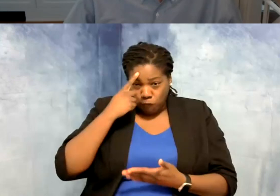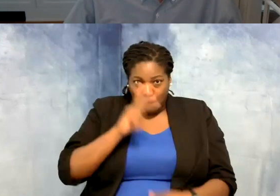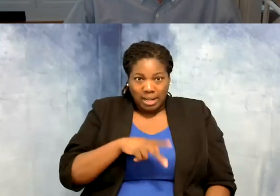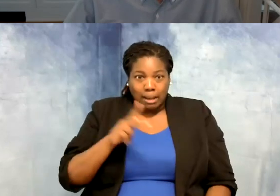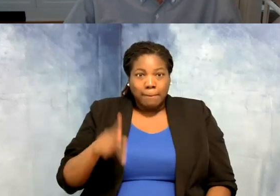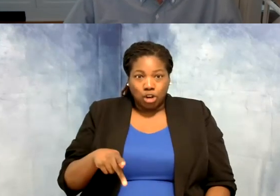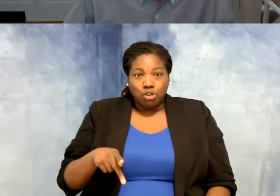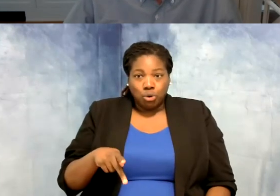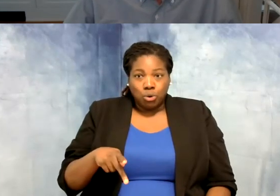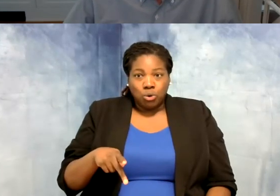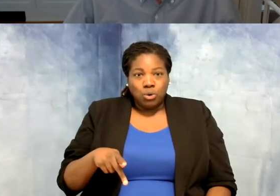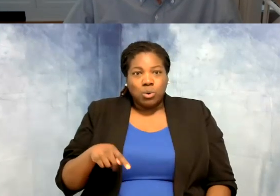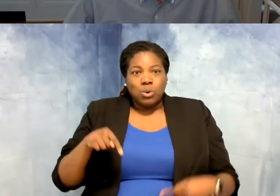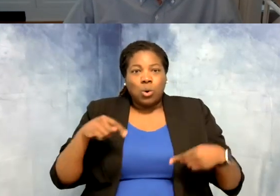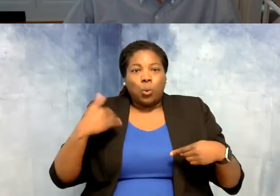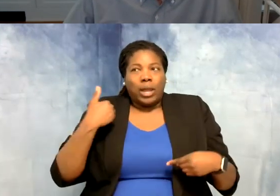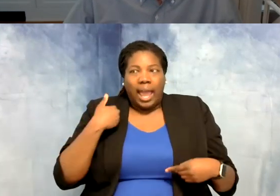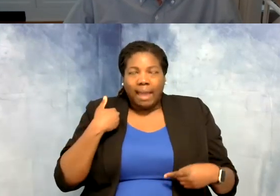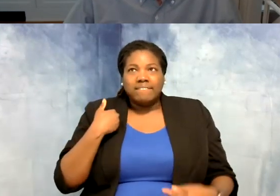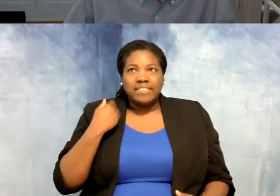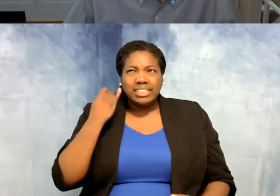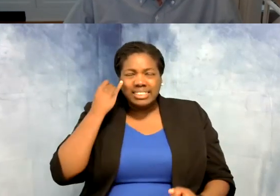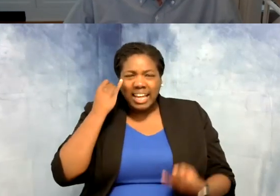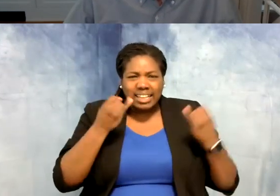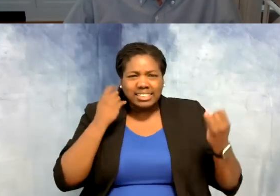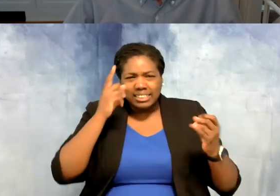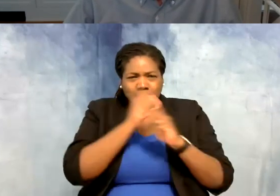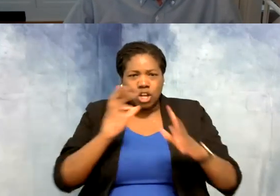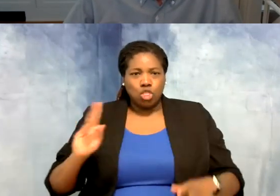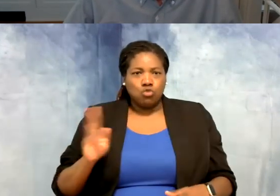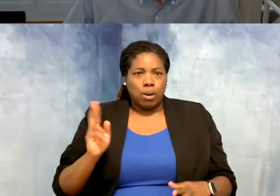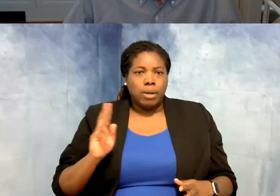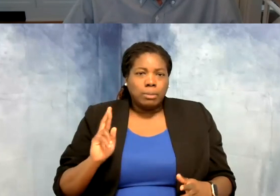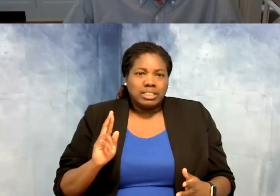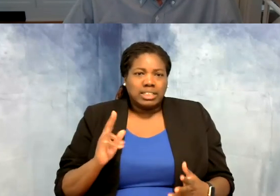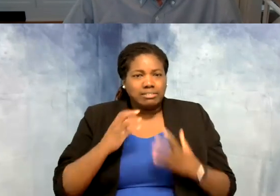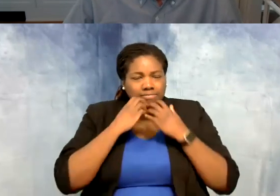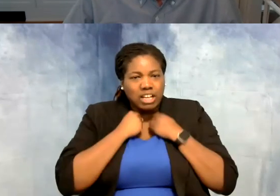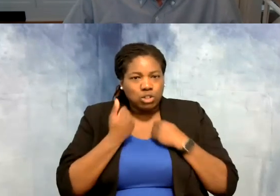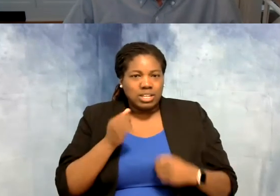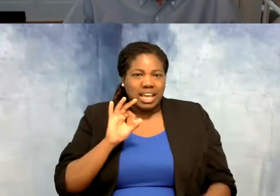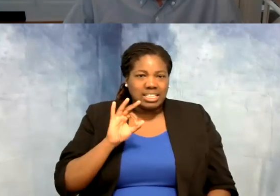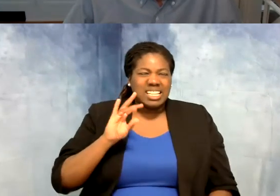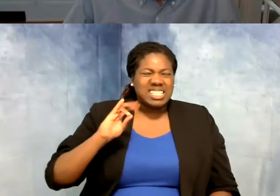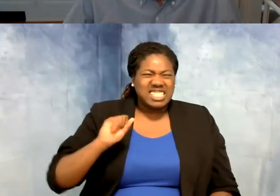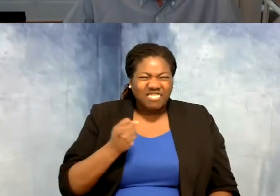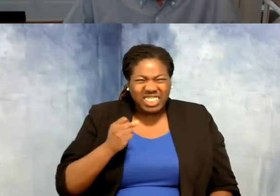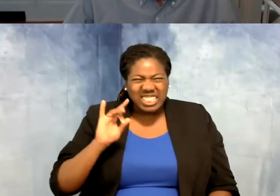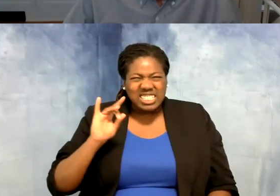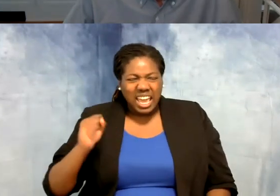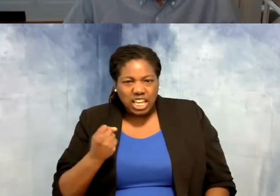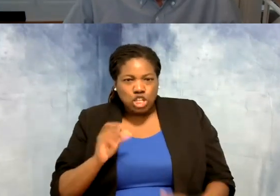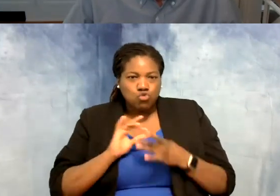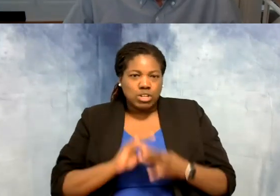Parenthood. This gives us some sense of what the Republican values were in the 1970s, 80s with regard to